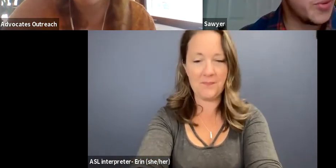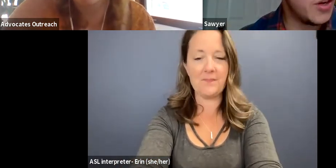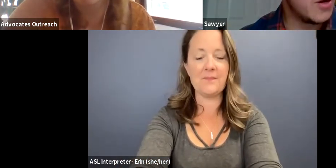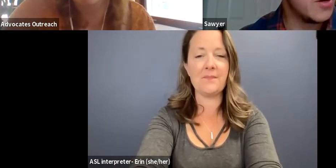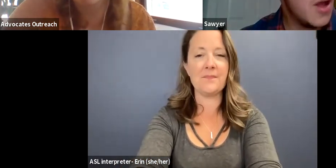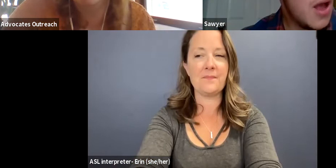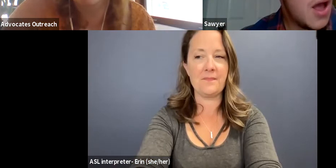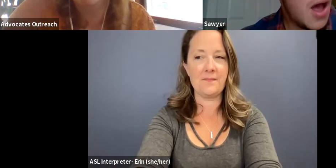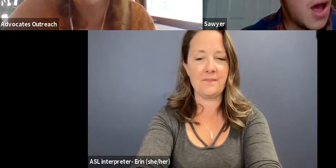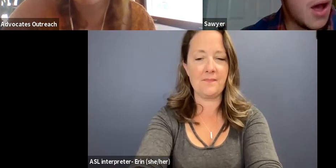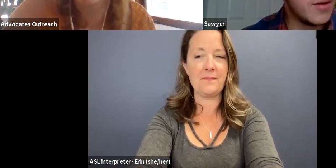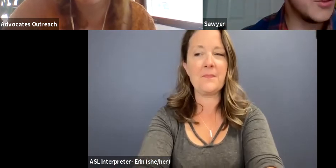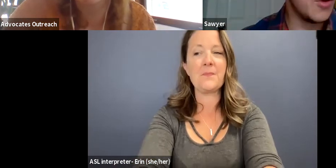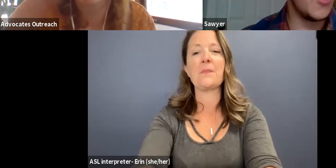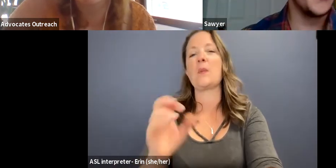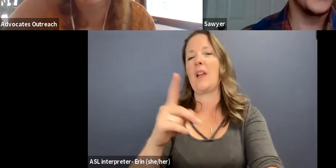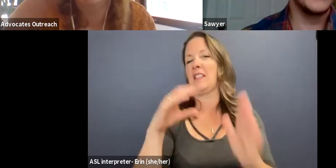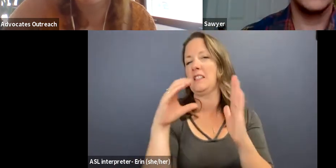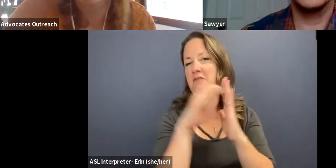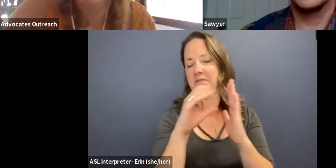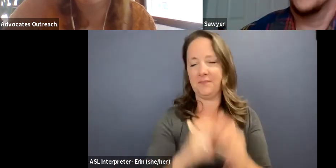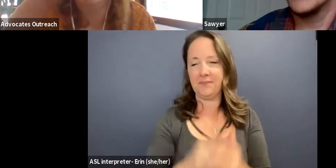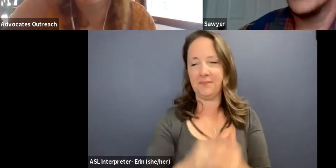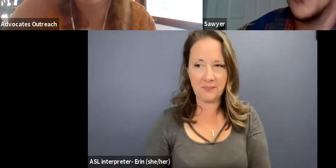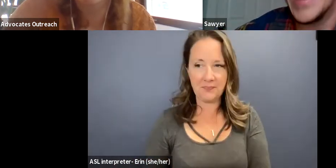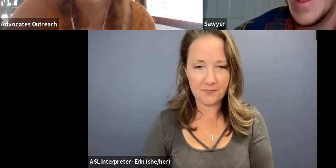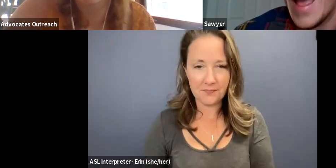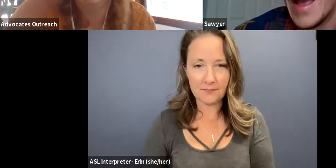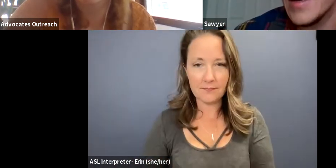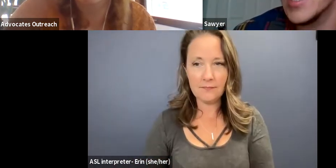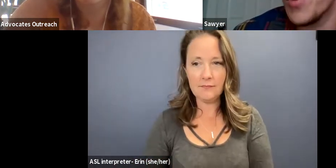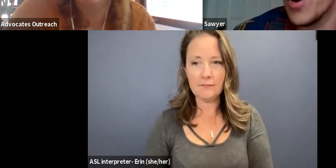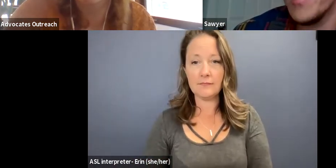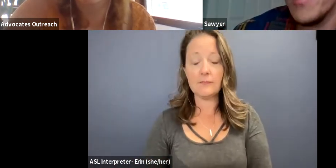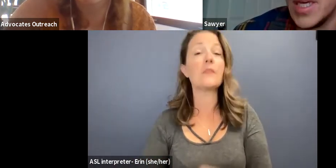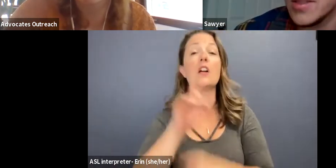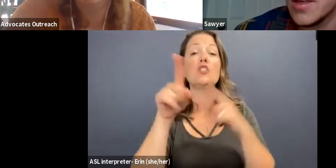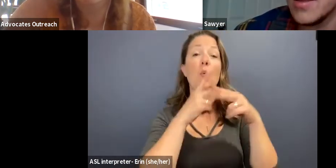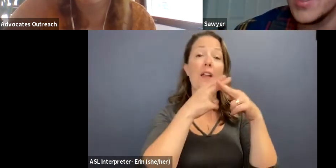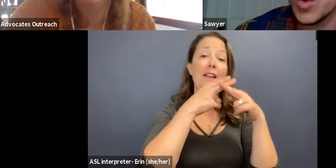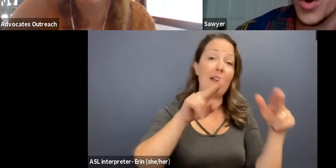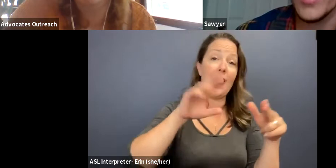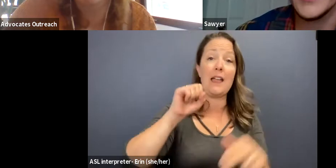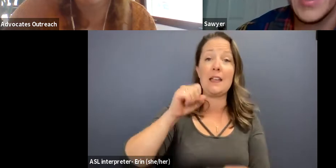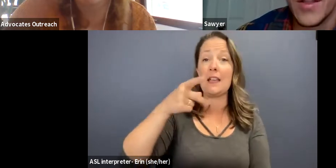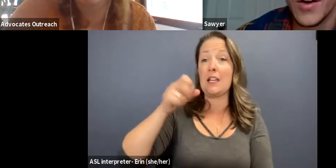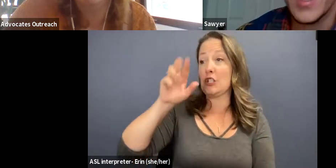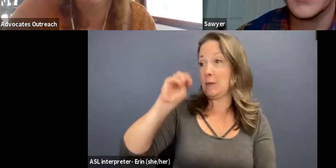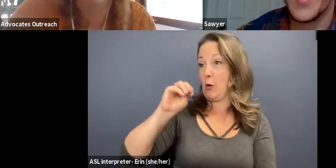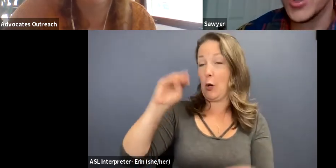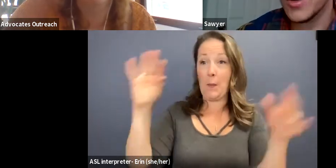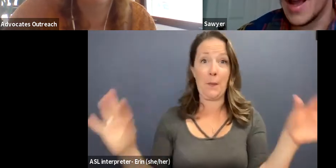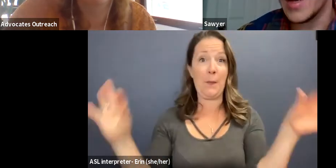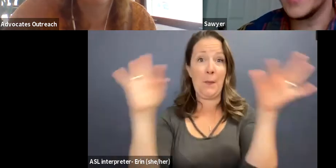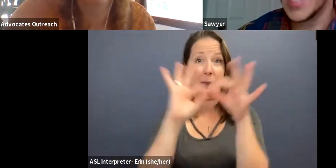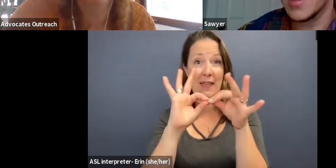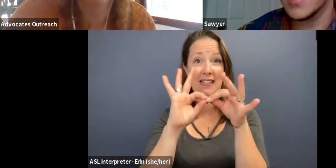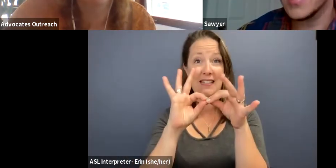bringing something up like proactively or if it's the way that you're responding to a question, that really goes a long